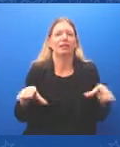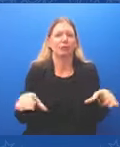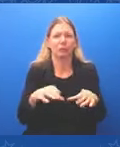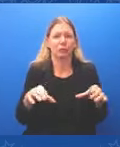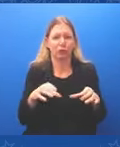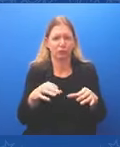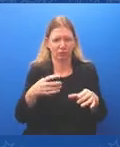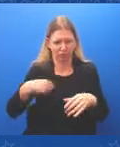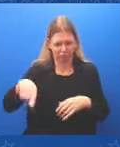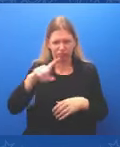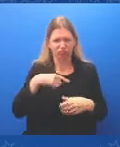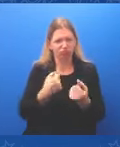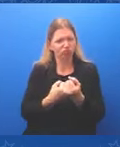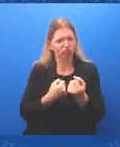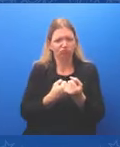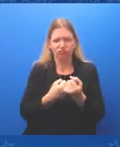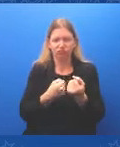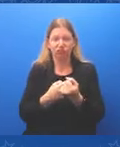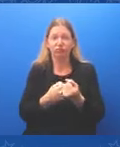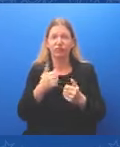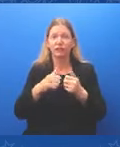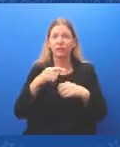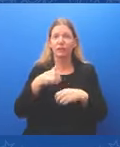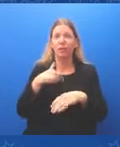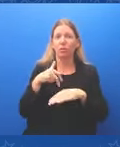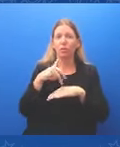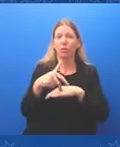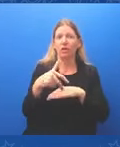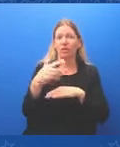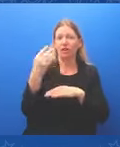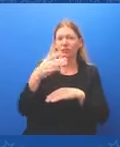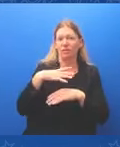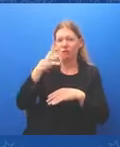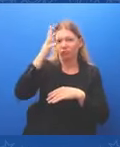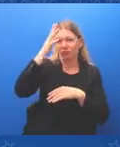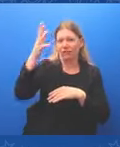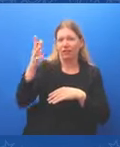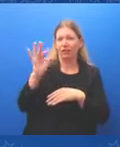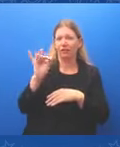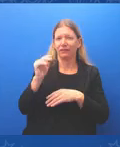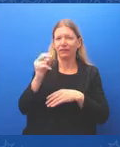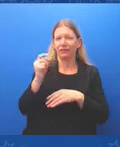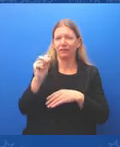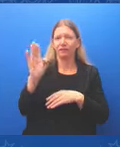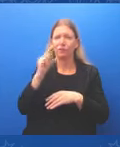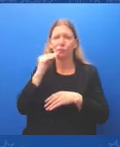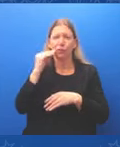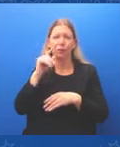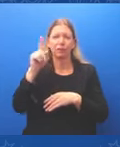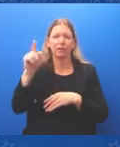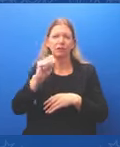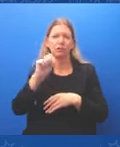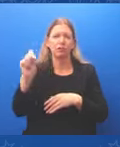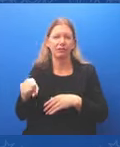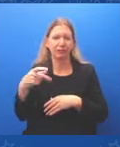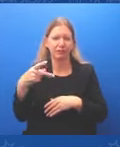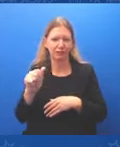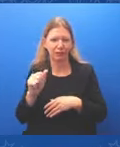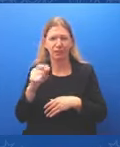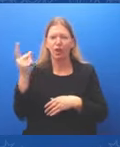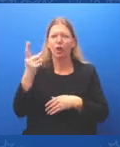Pennsylvania, he'd yell, "Joey, keep the faith." And my grandmother, "No, Joey, spread it. Go spread the faith."